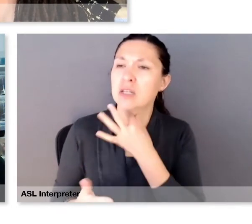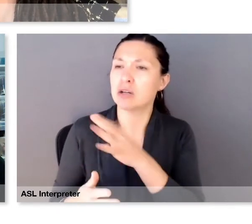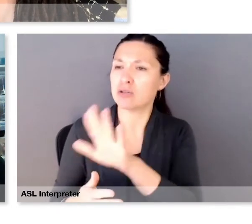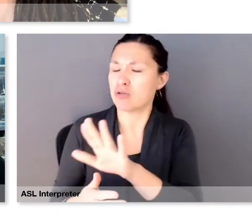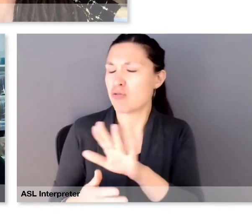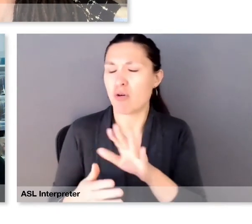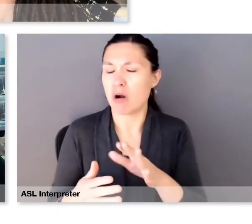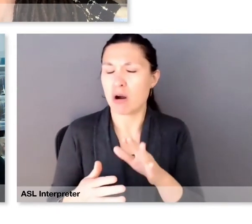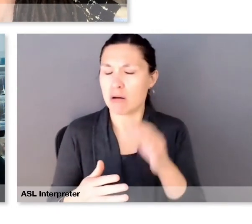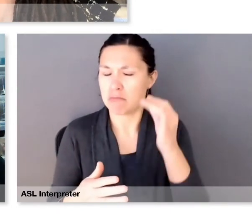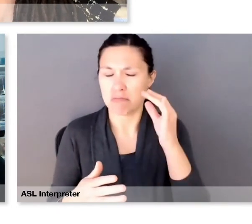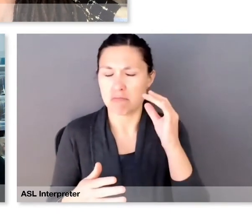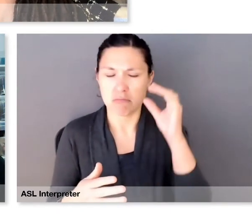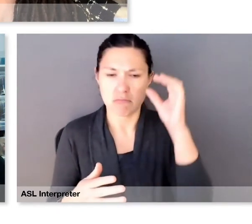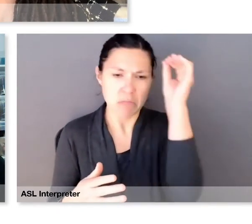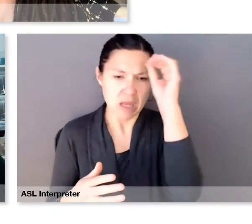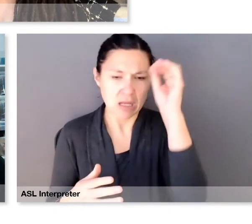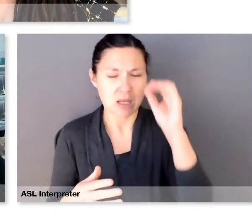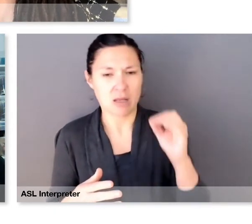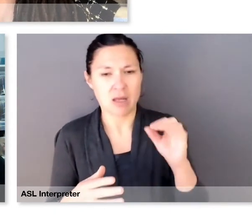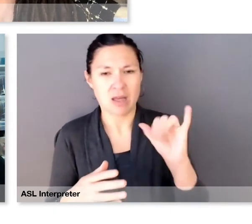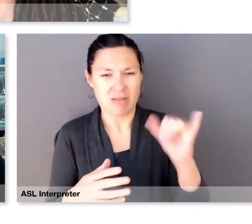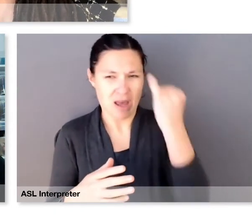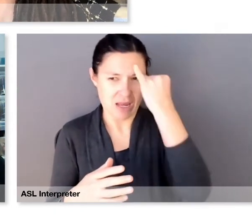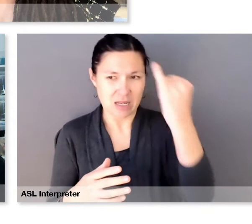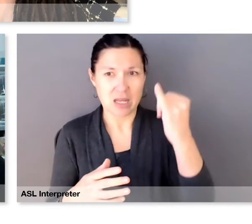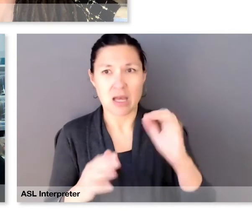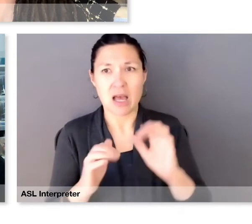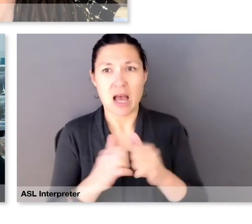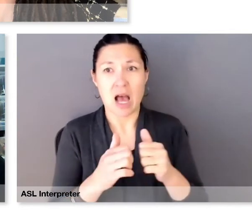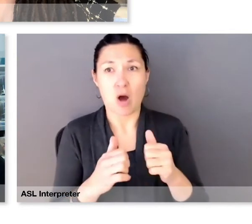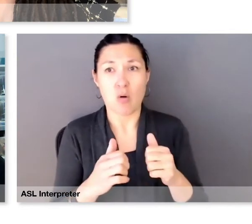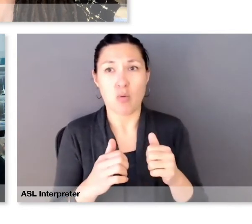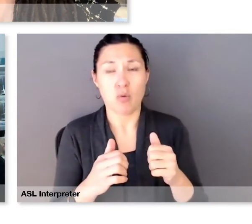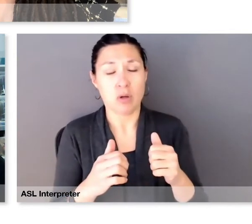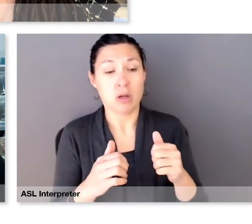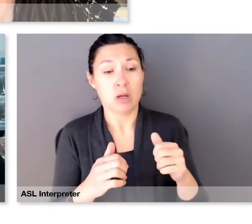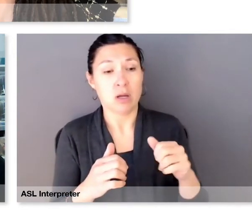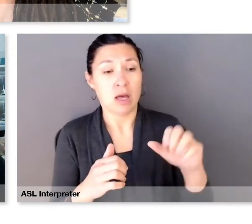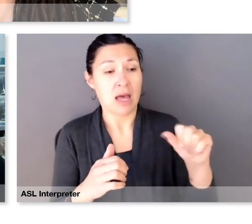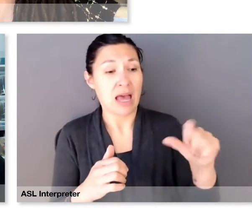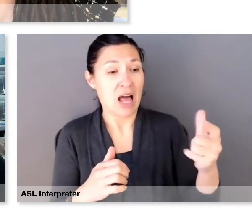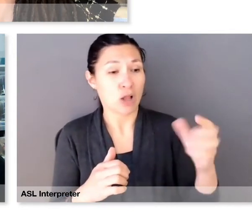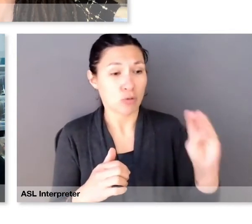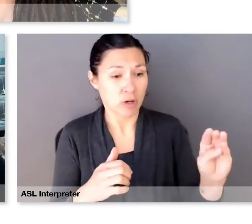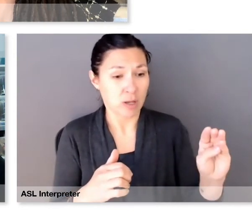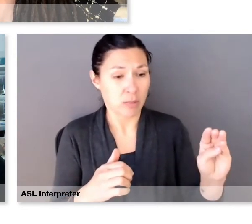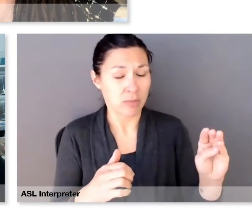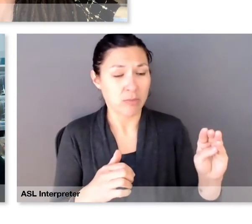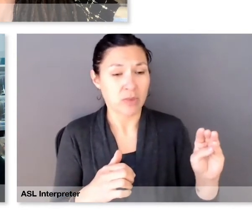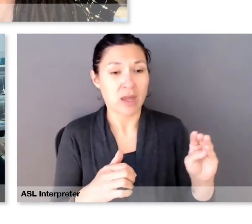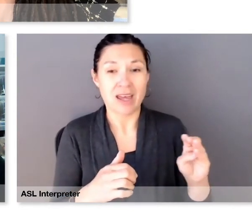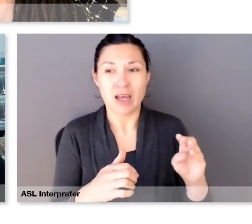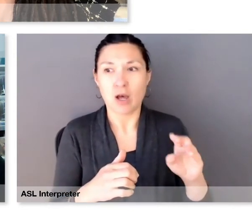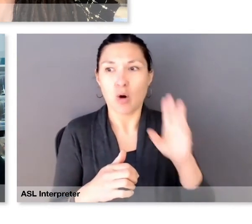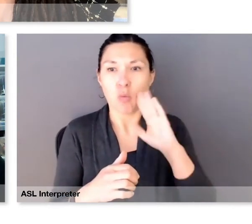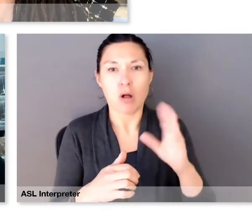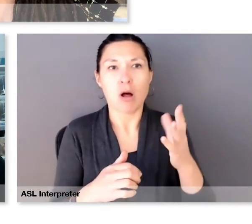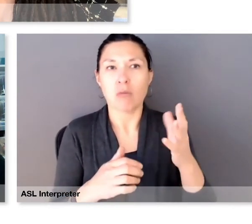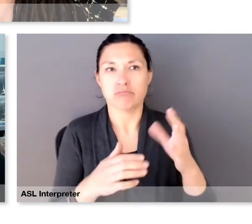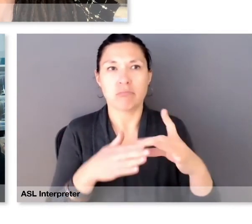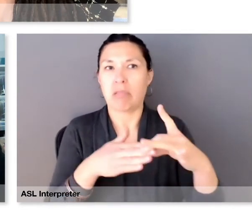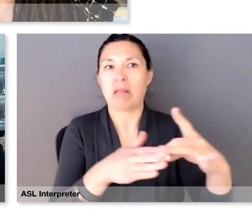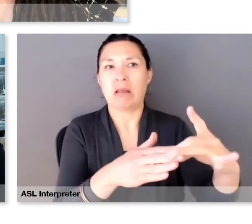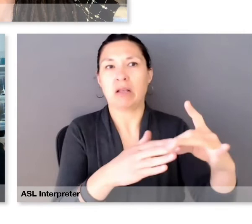this idea that computationally blinding algorithms from race detracts from fairness, and then socially color